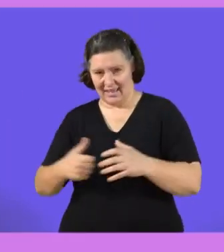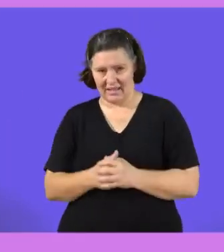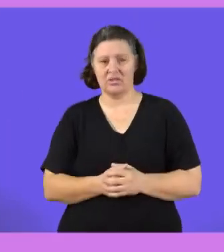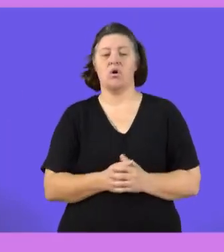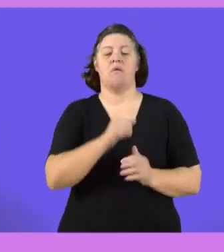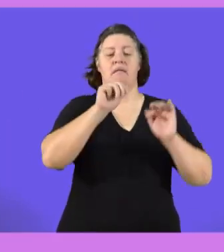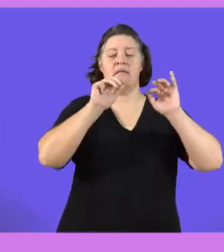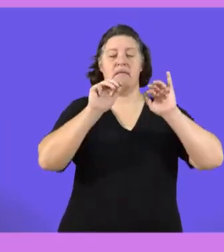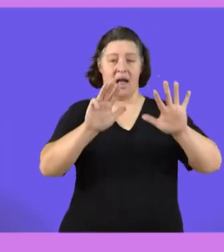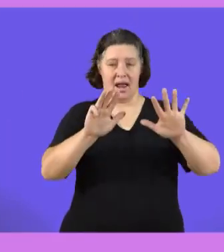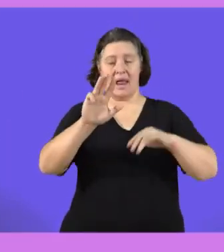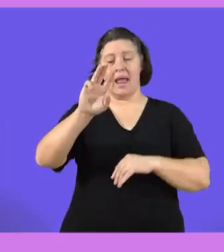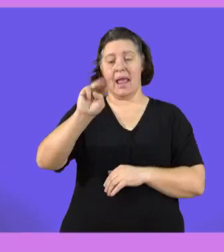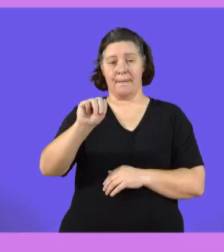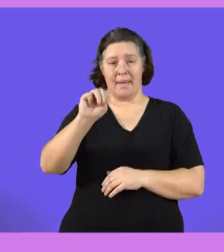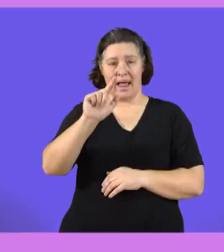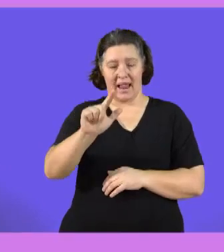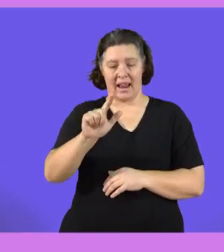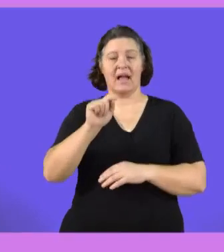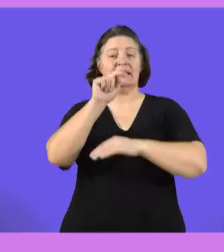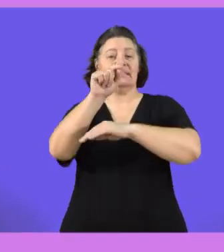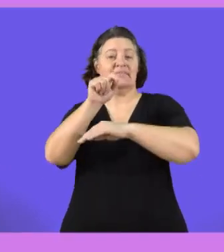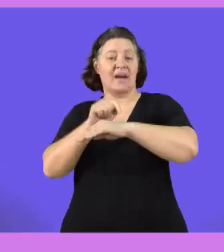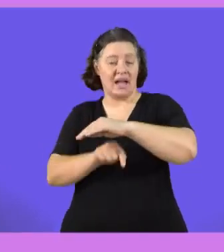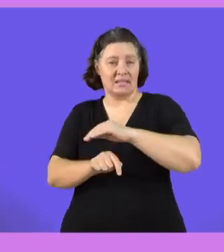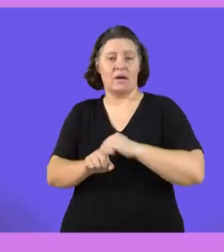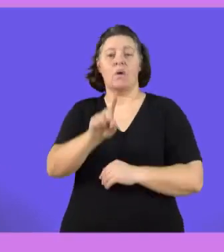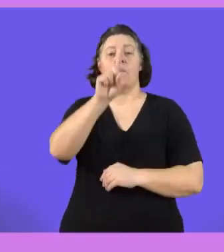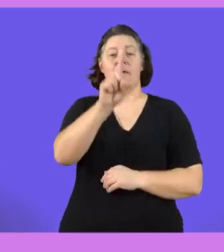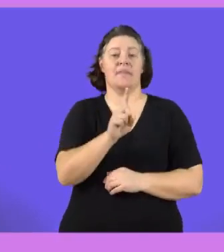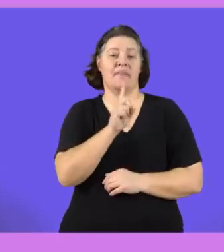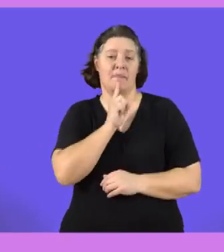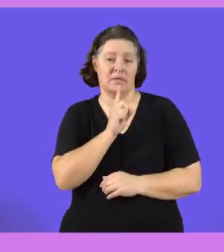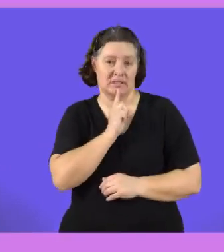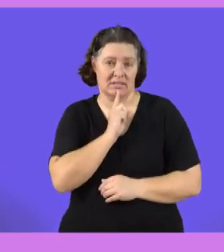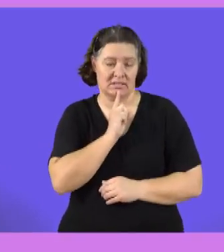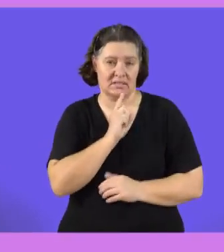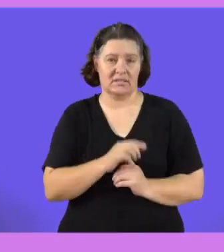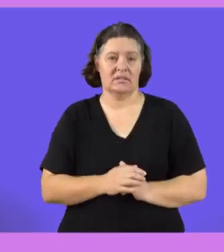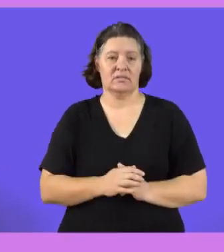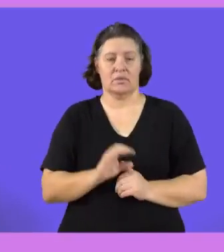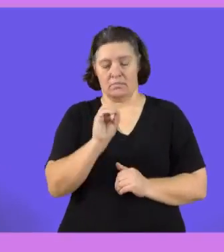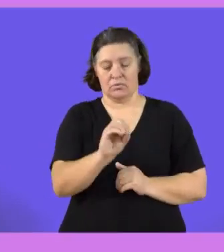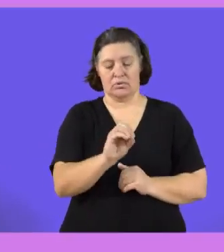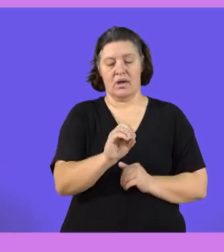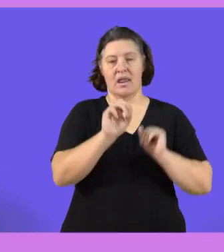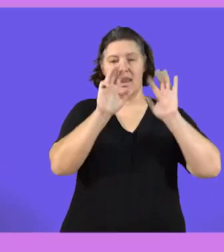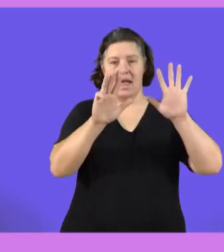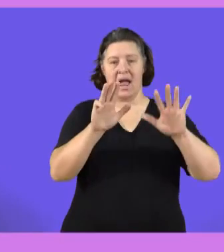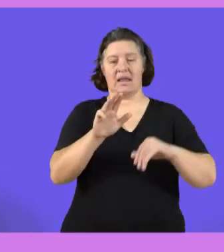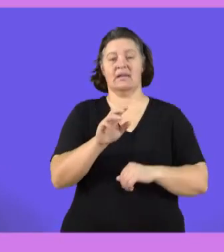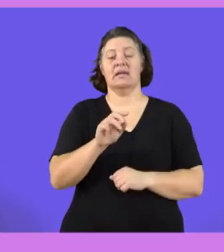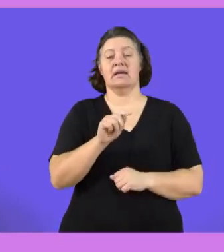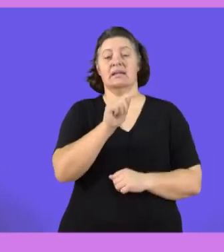9 milliliters, and I divide that by 1,000. Right, so I'm going to type in 9 divided